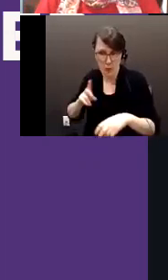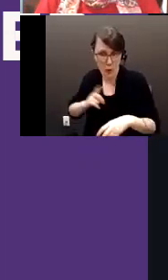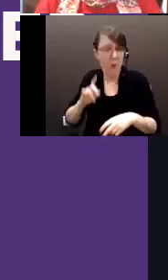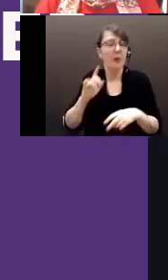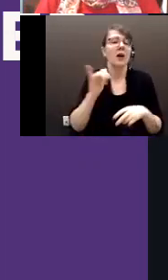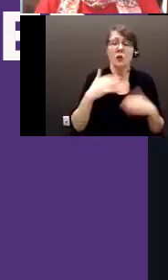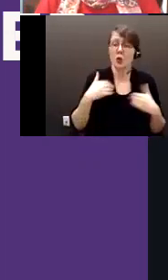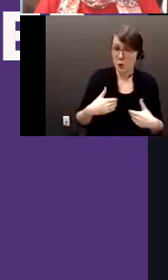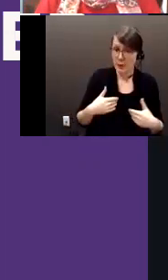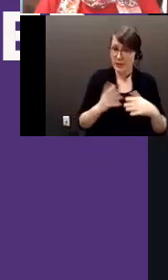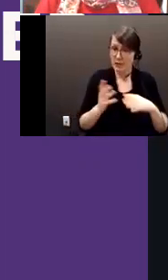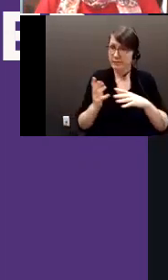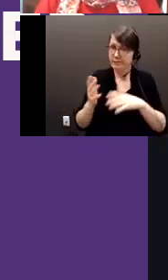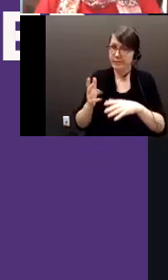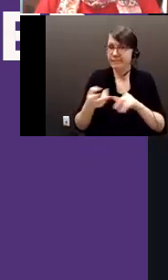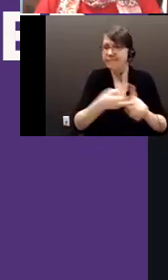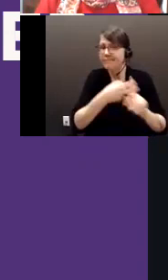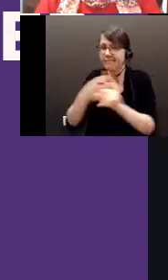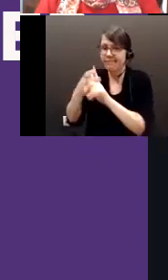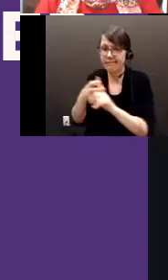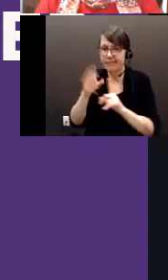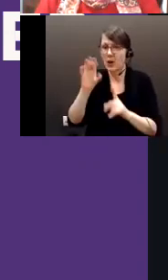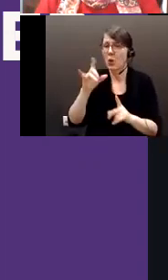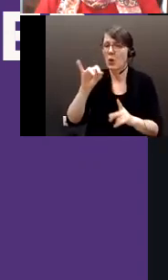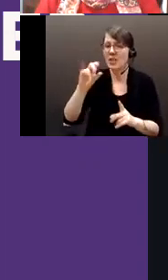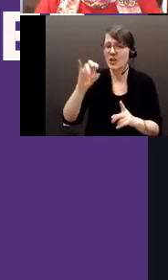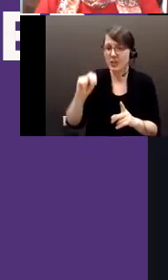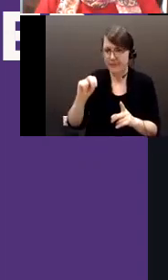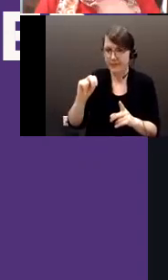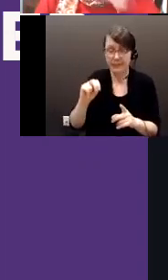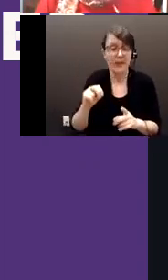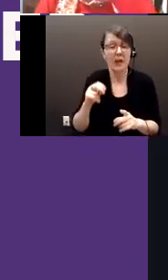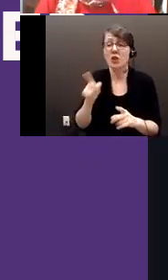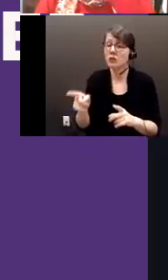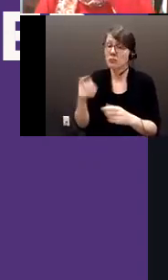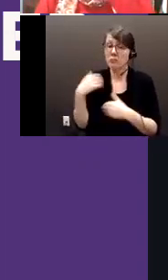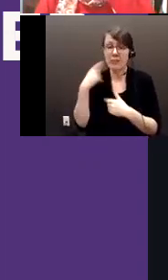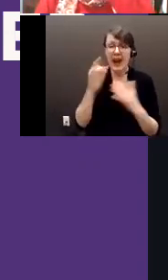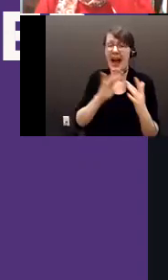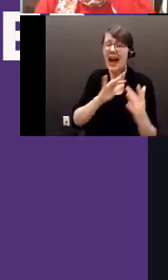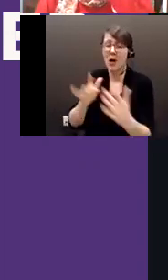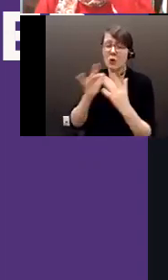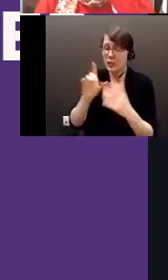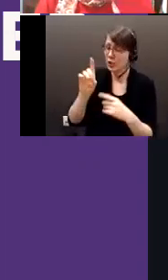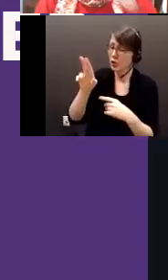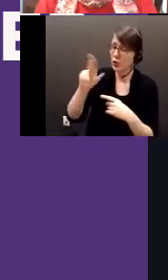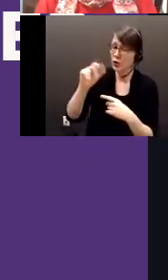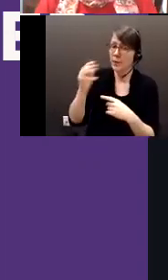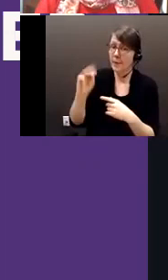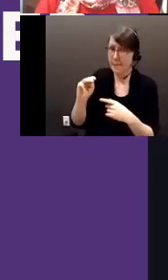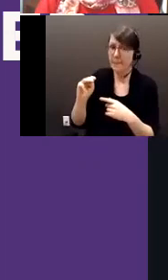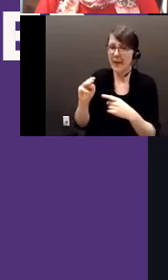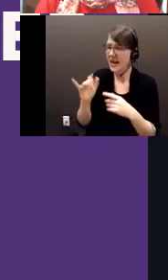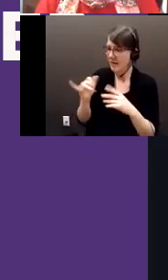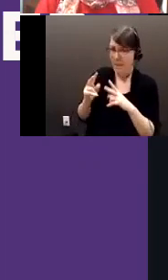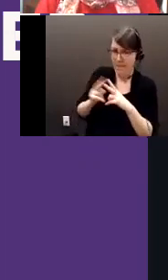Trafficking Coalition. She also does outreach at the Durham Region Intimate Violent Empowerment Network and John